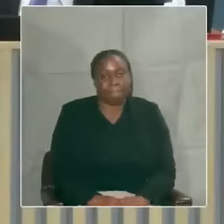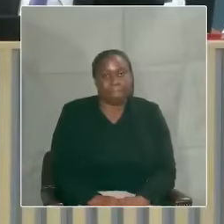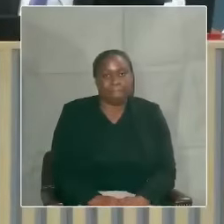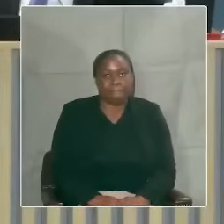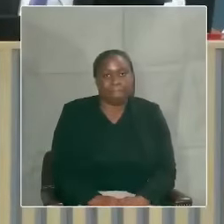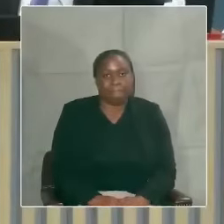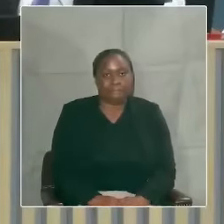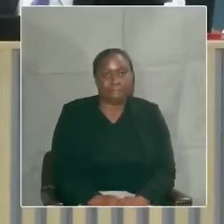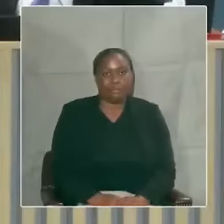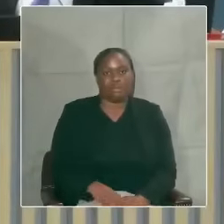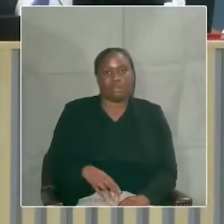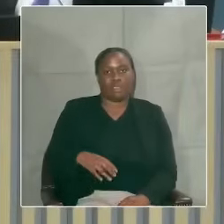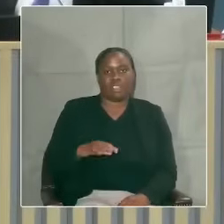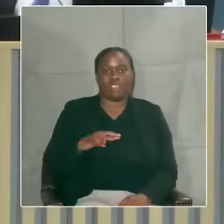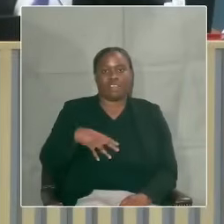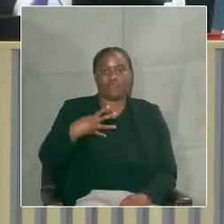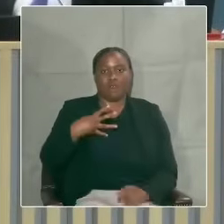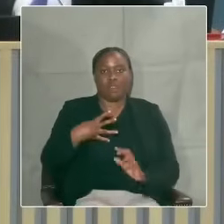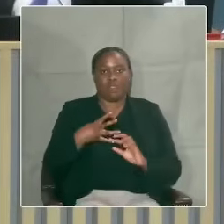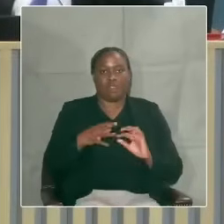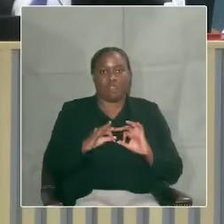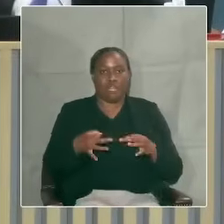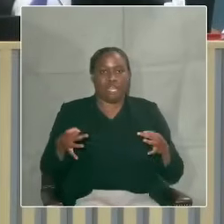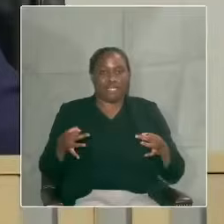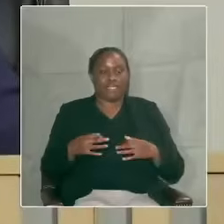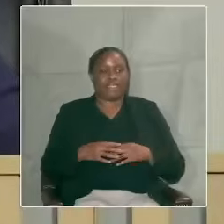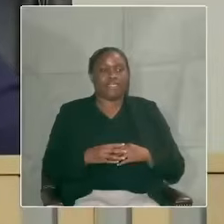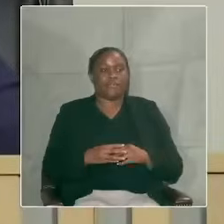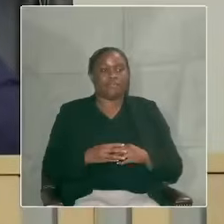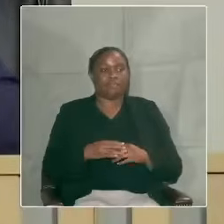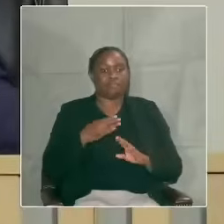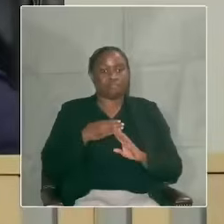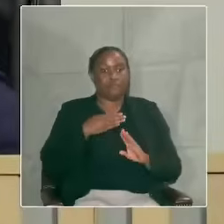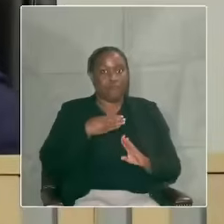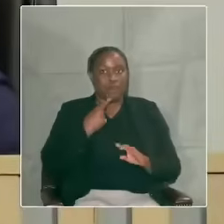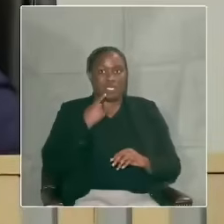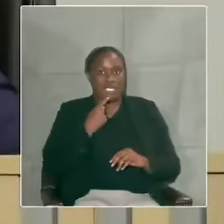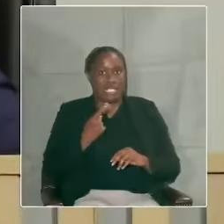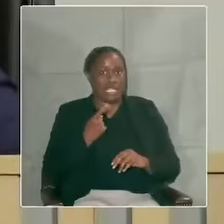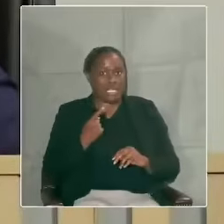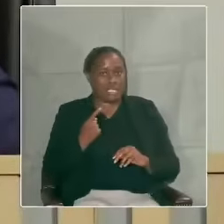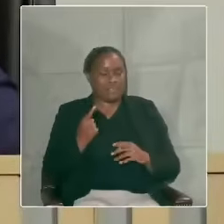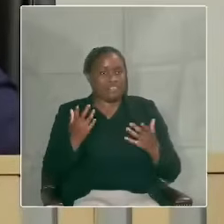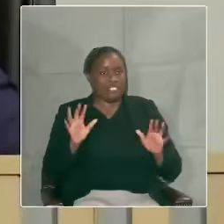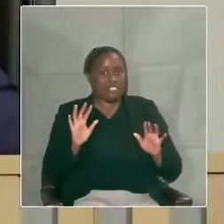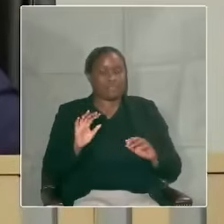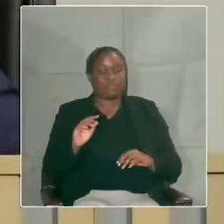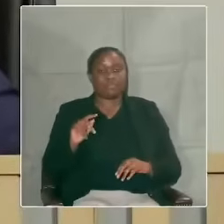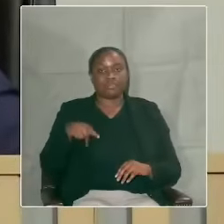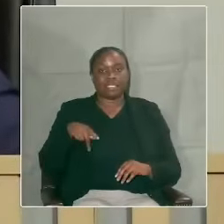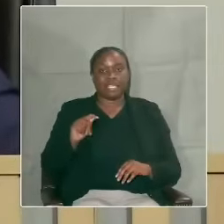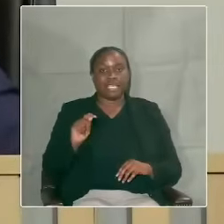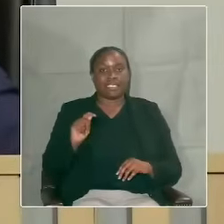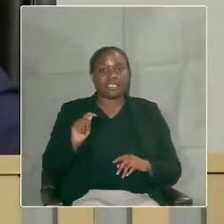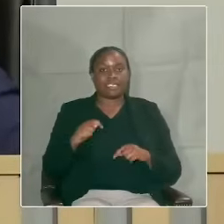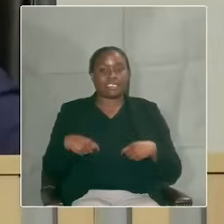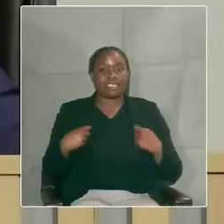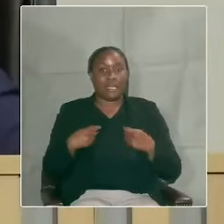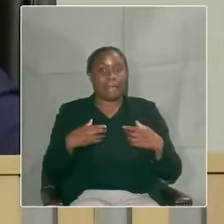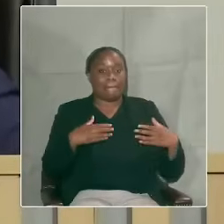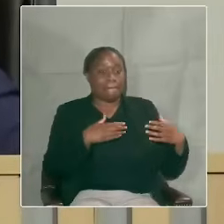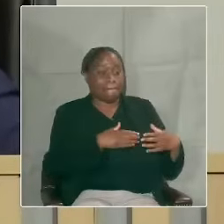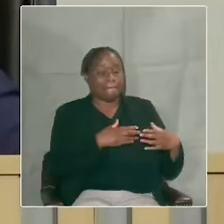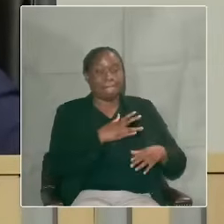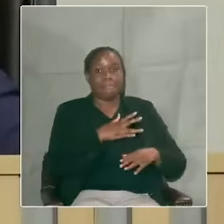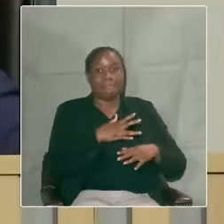That's the fourth line of 126, General. As previously stated, the PKTT was